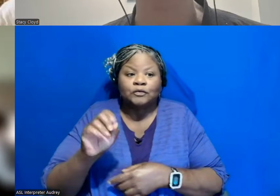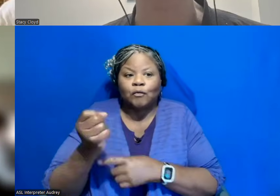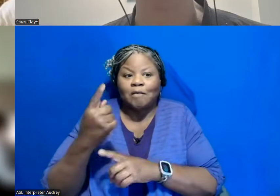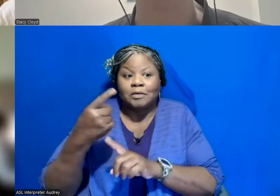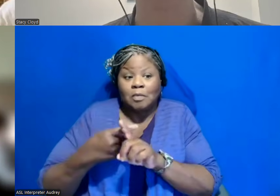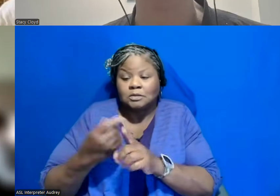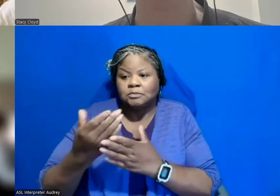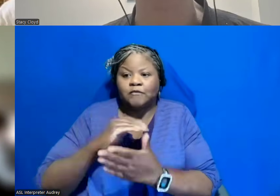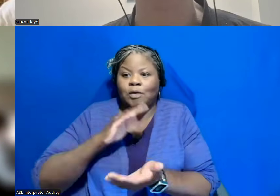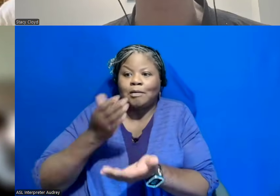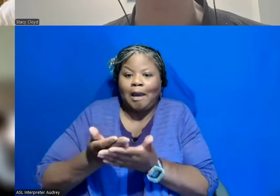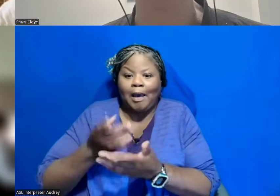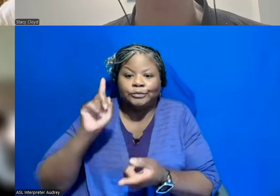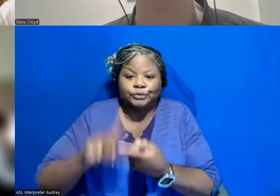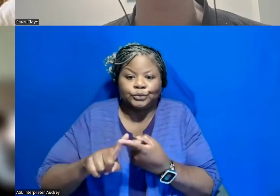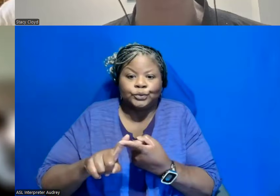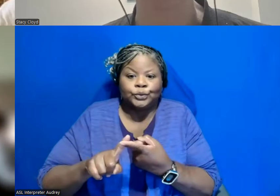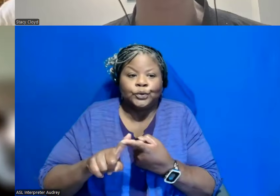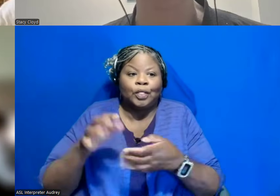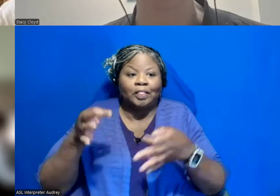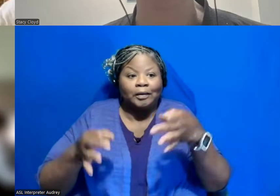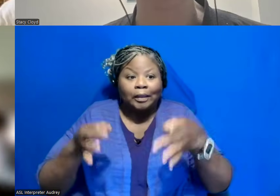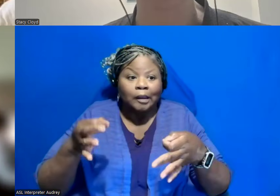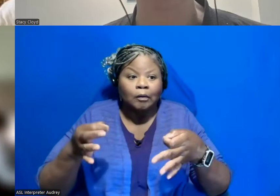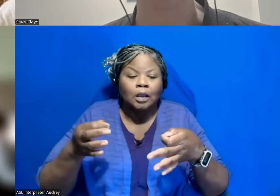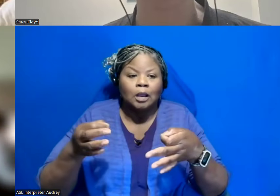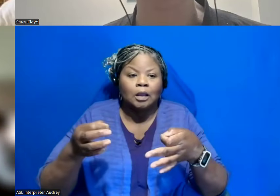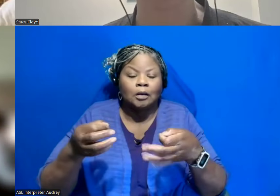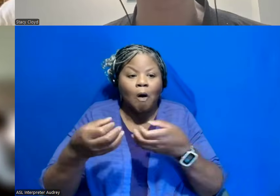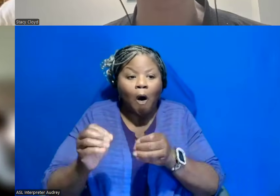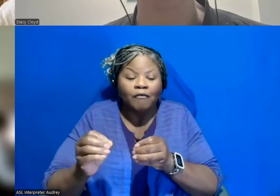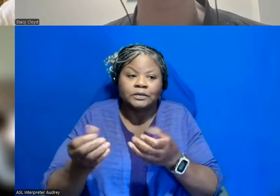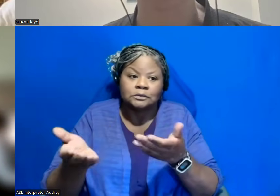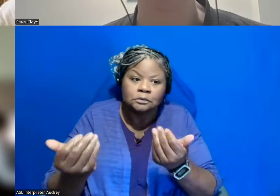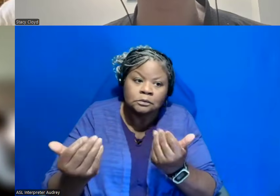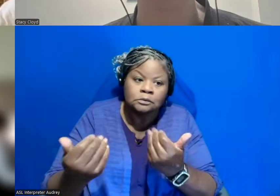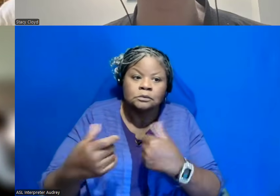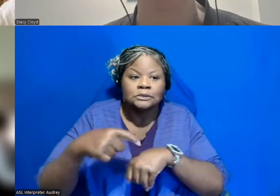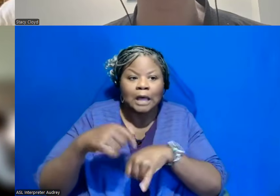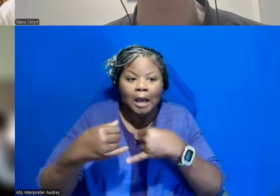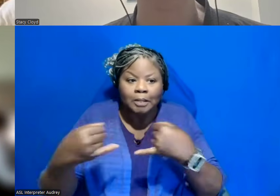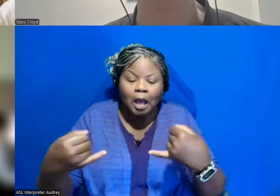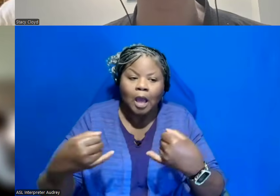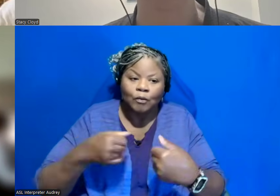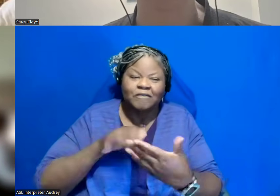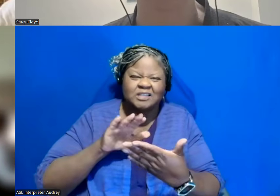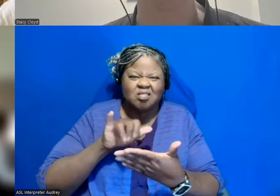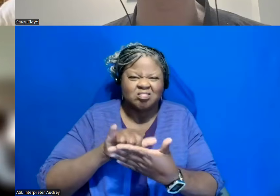before it got to the hearing office. So please, can we allow that to be part of the timeline that we're facing here? That sort